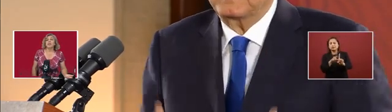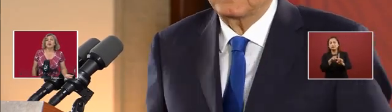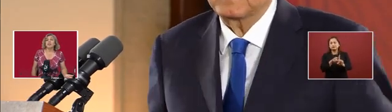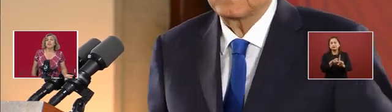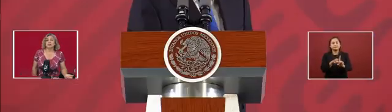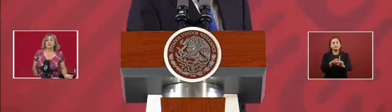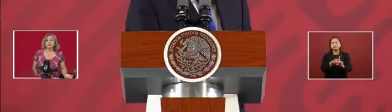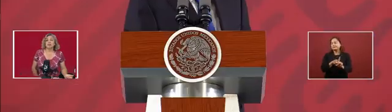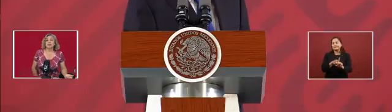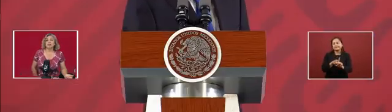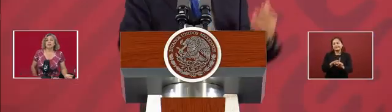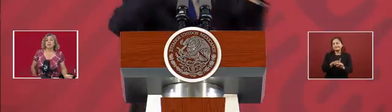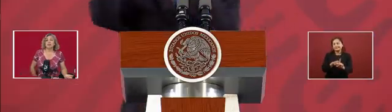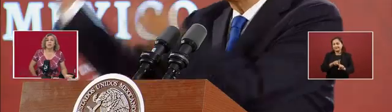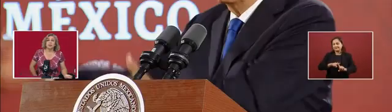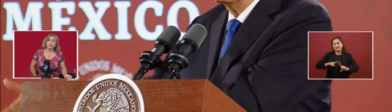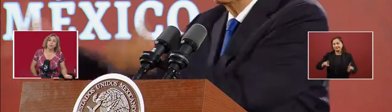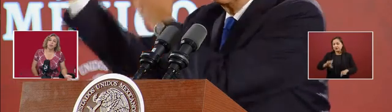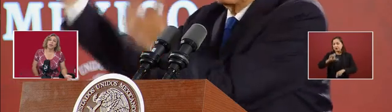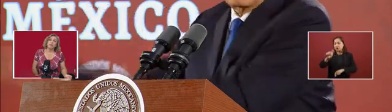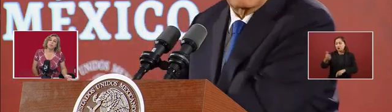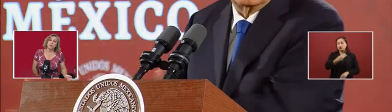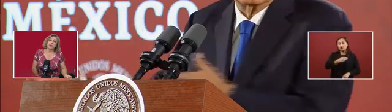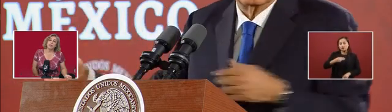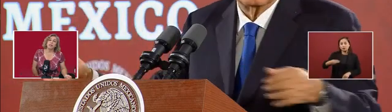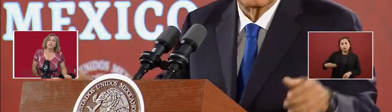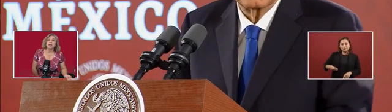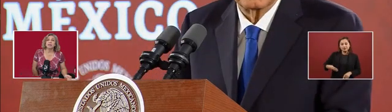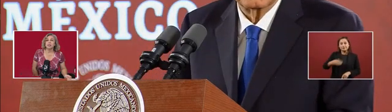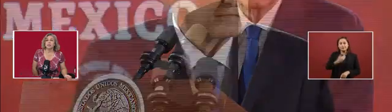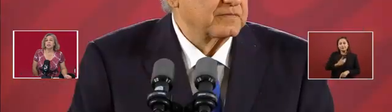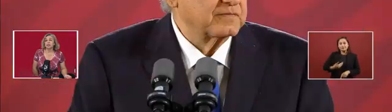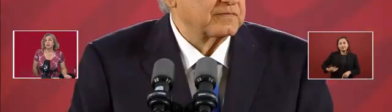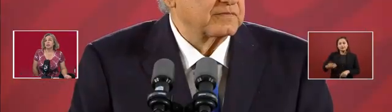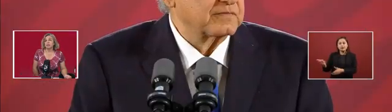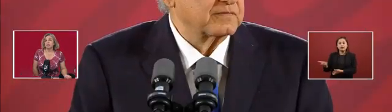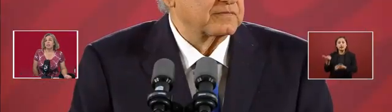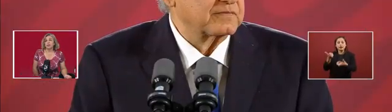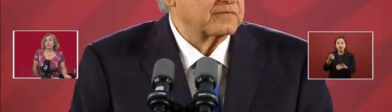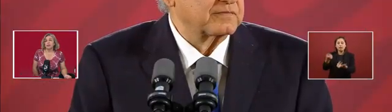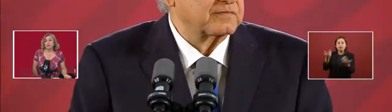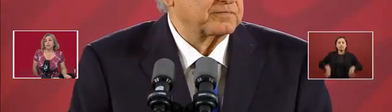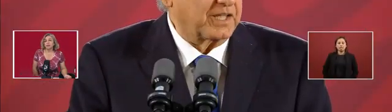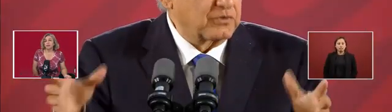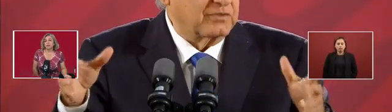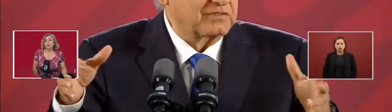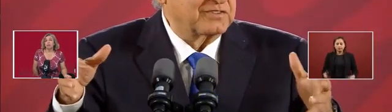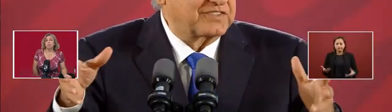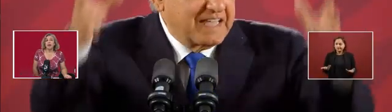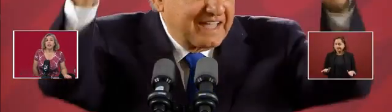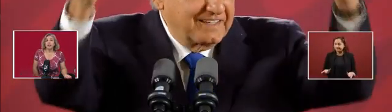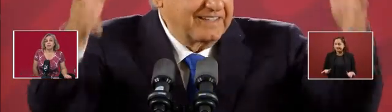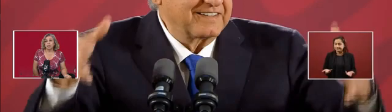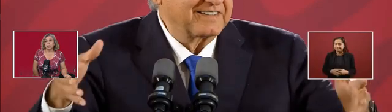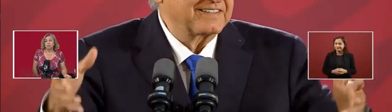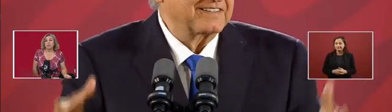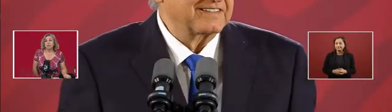afecten that they not affect los trabajadores the y que no workers, se afecte la empresa. and they not affect the company. ¿Cómo hacerle?